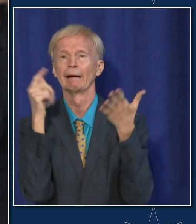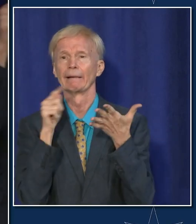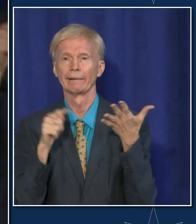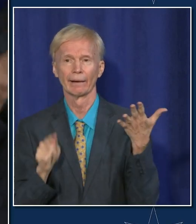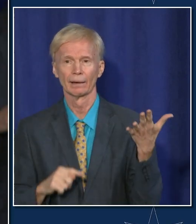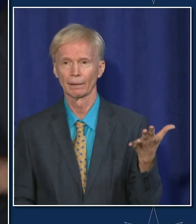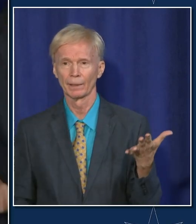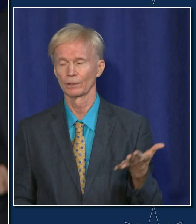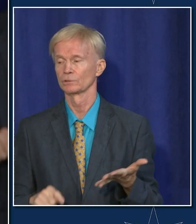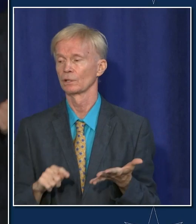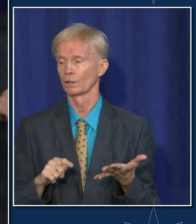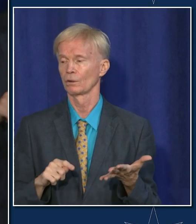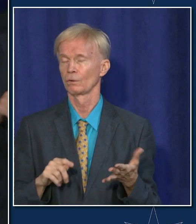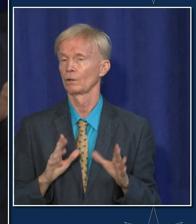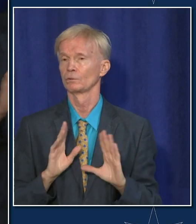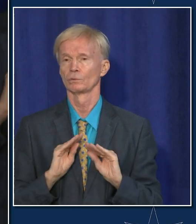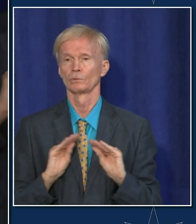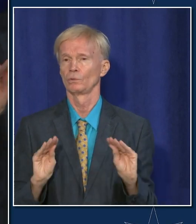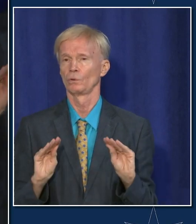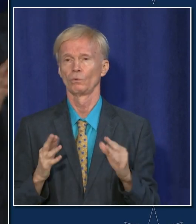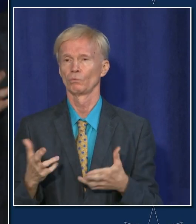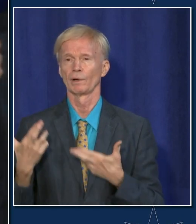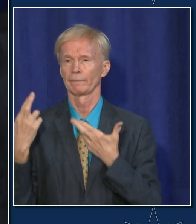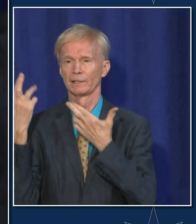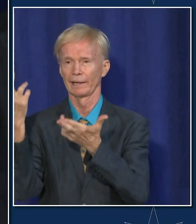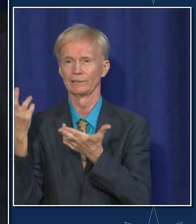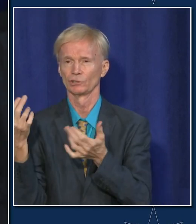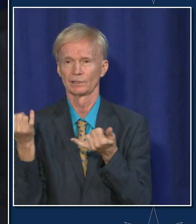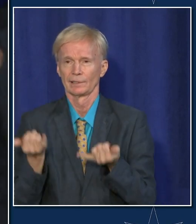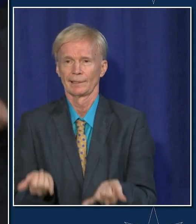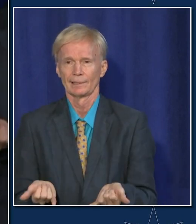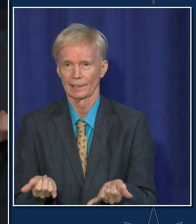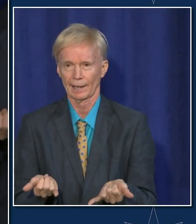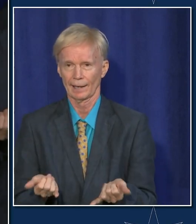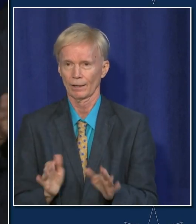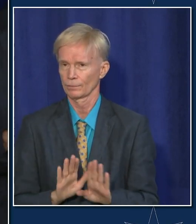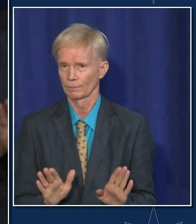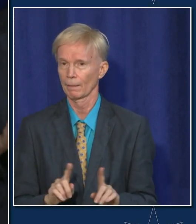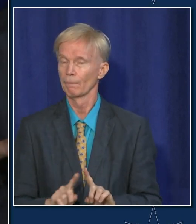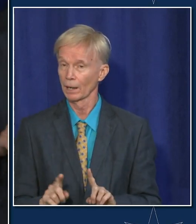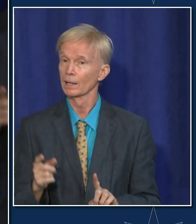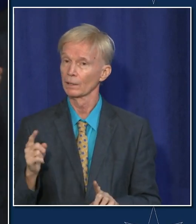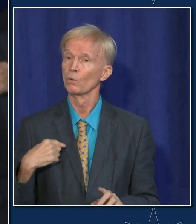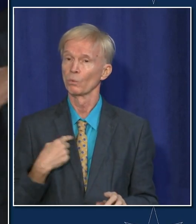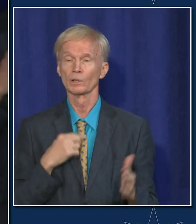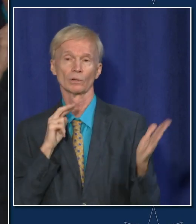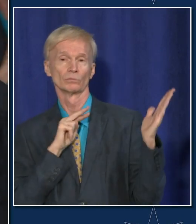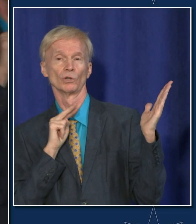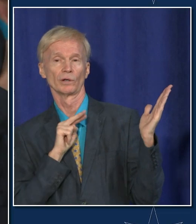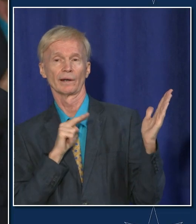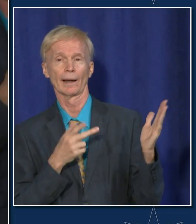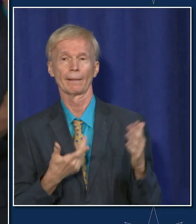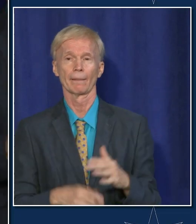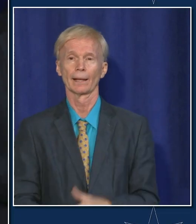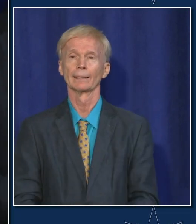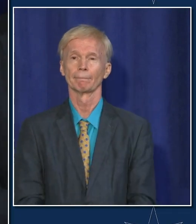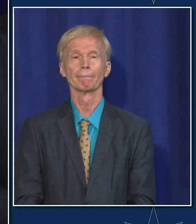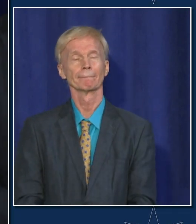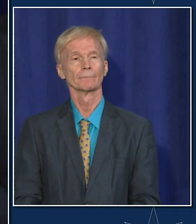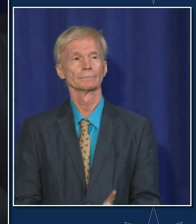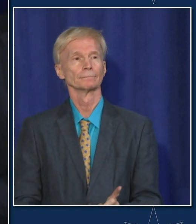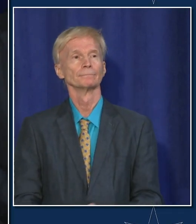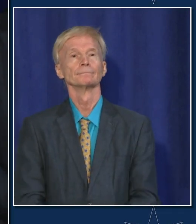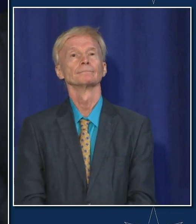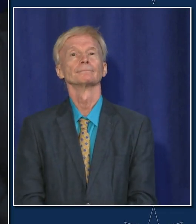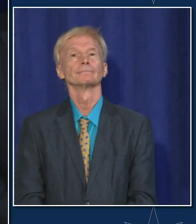and no recommendation at this point. But yeah, it's some of what we're looking at. We got a question in the